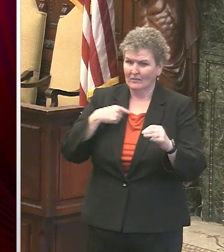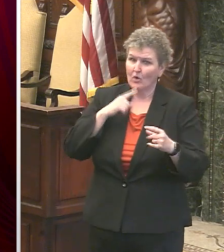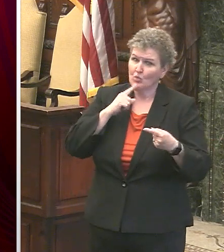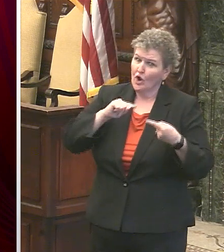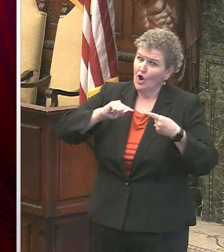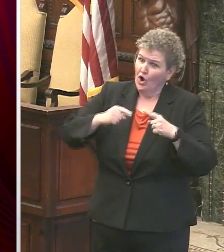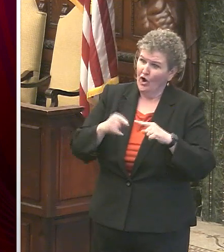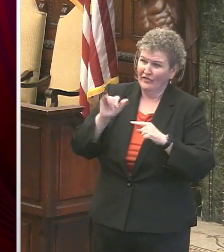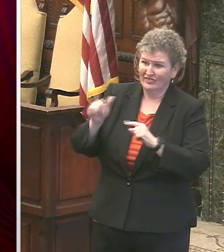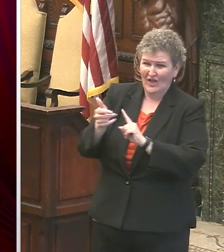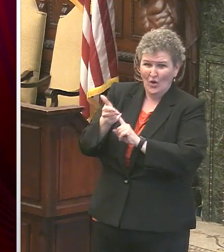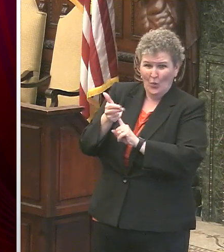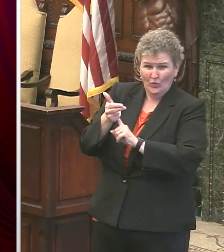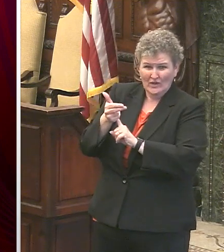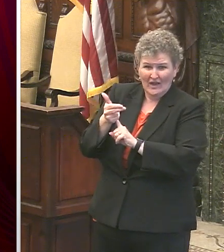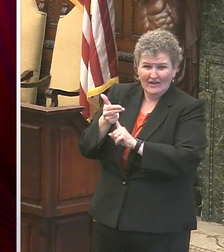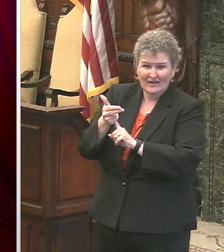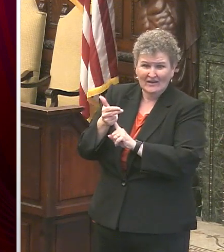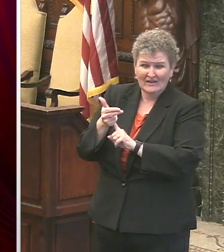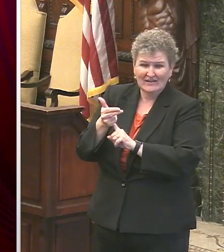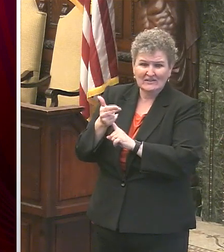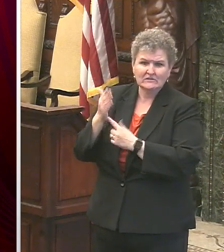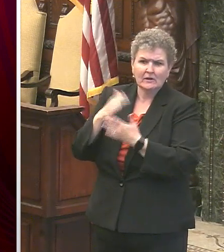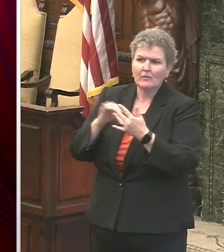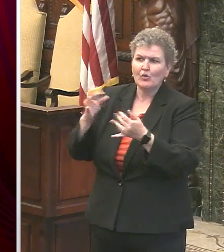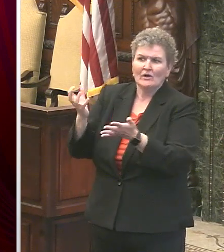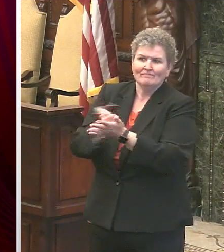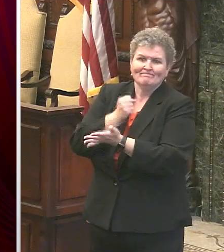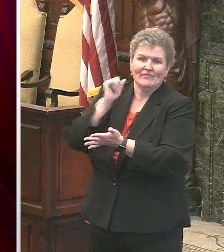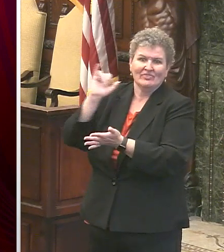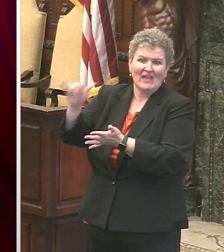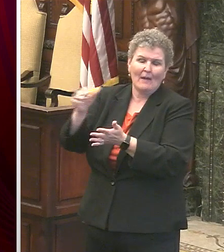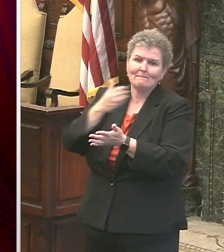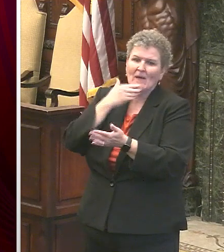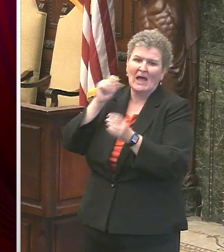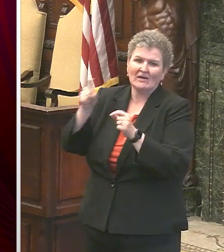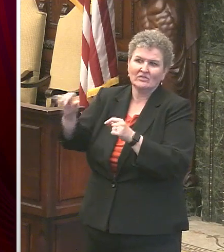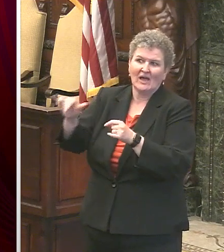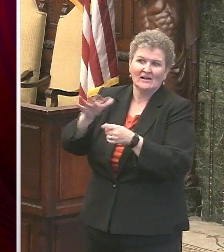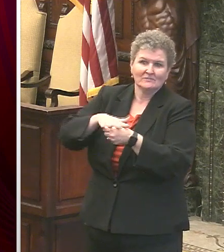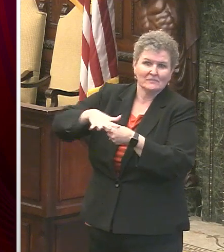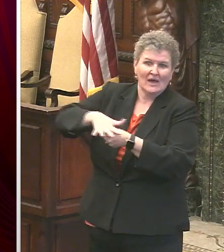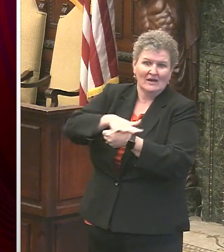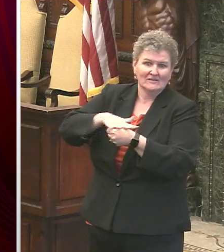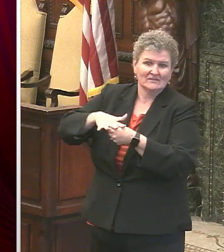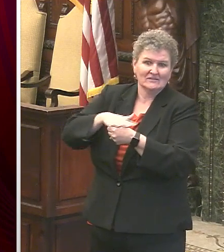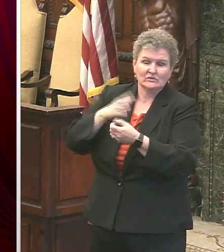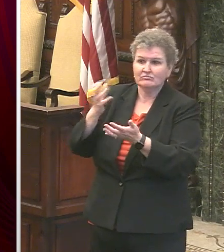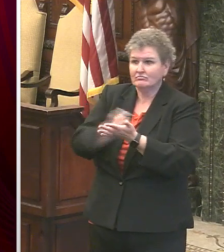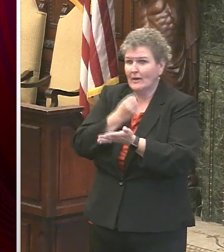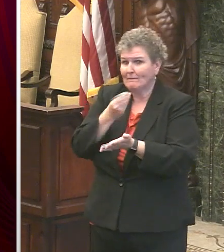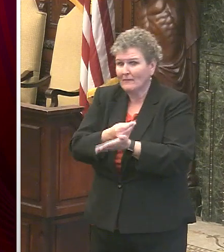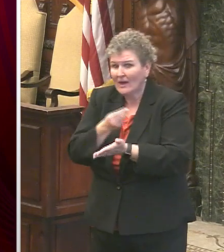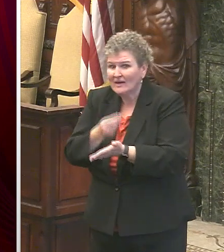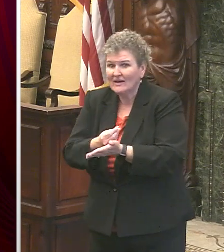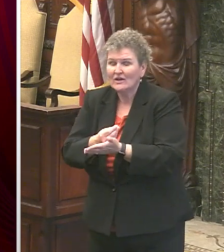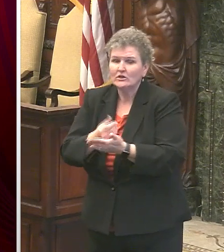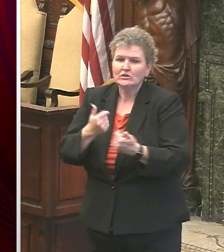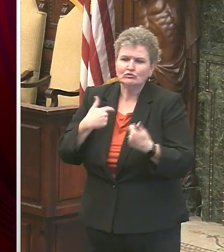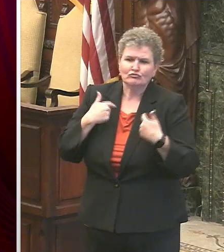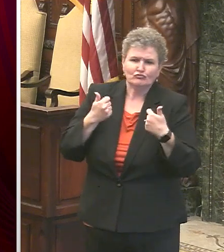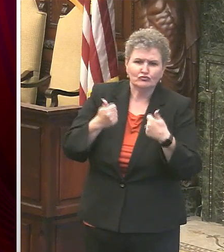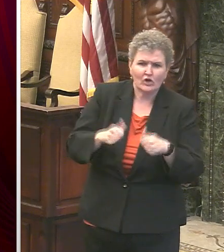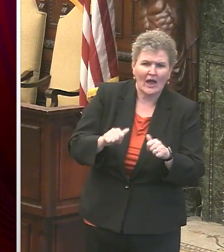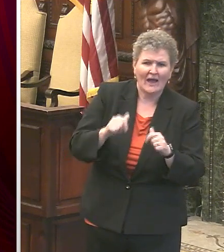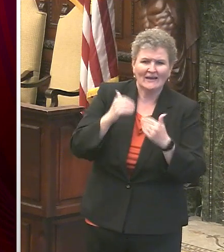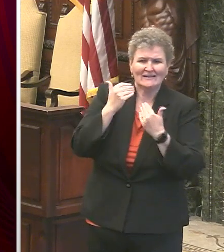suppose, in part because they want to try to make the most use of their spaces for revenue purposes. So to try to put we're not